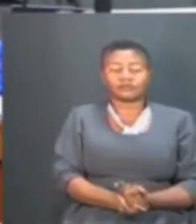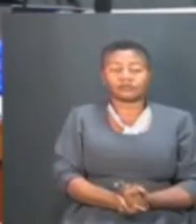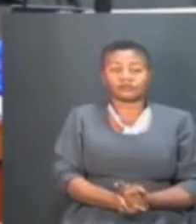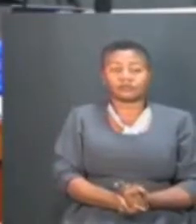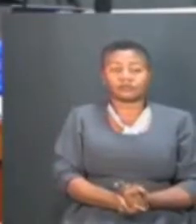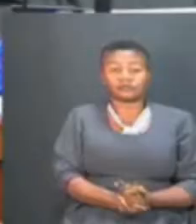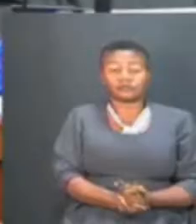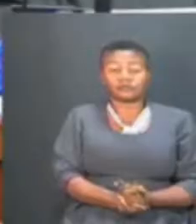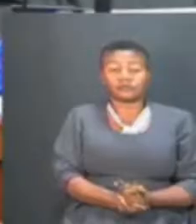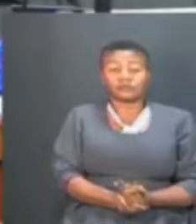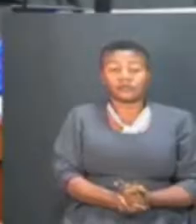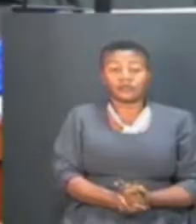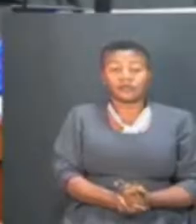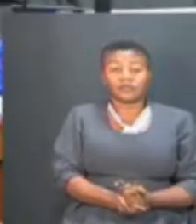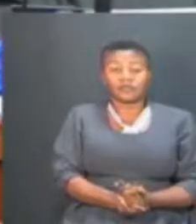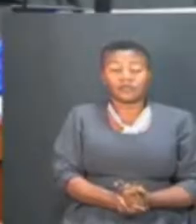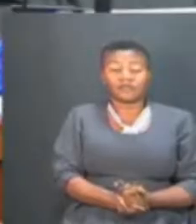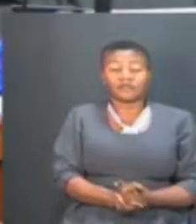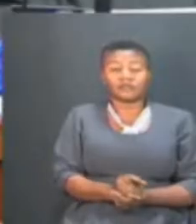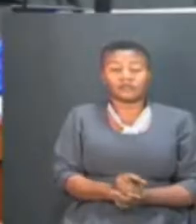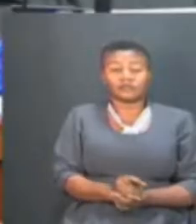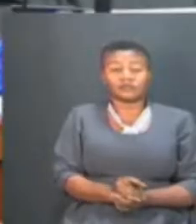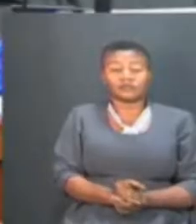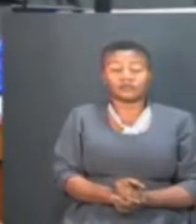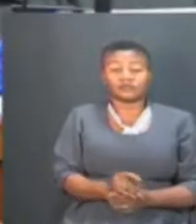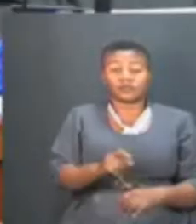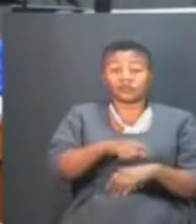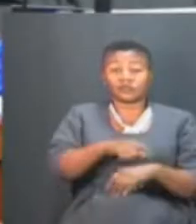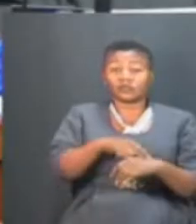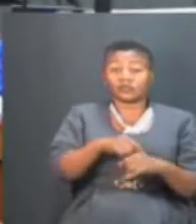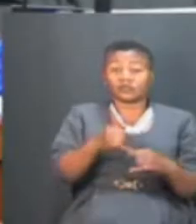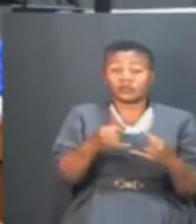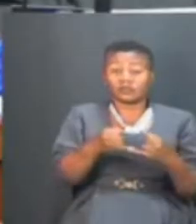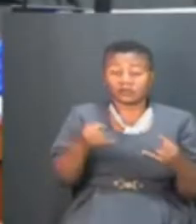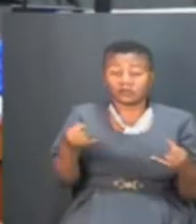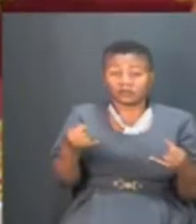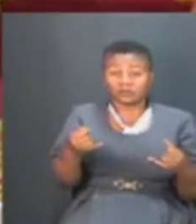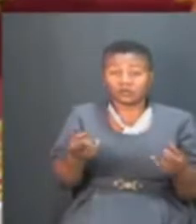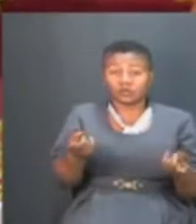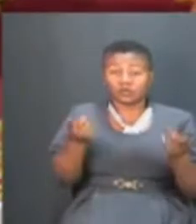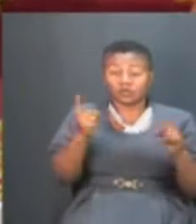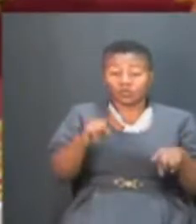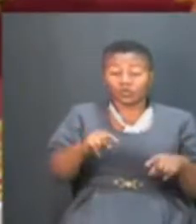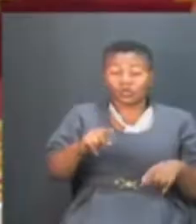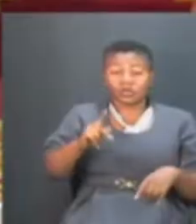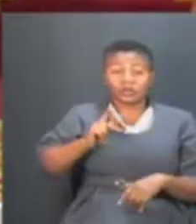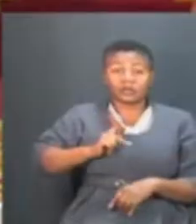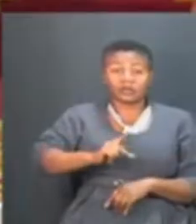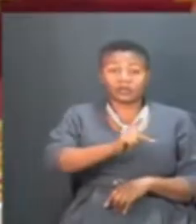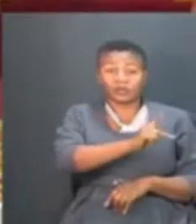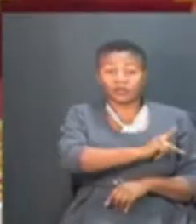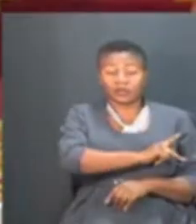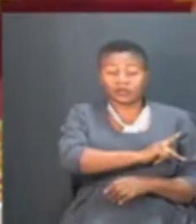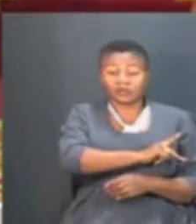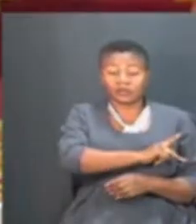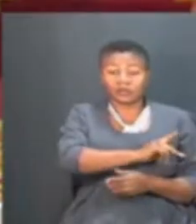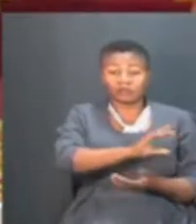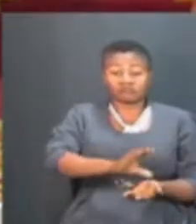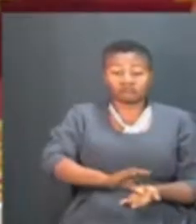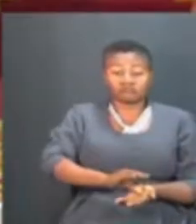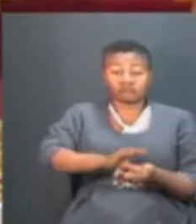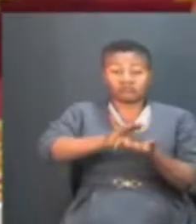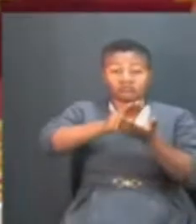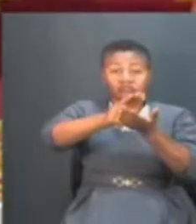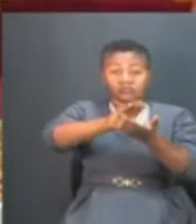Minister, last supplementary. Yes. The timelines will be when Parliament allocates enough resources to cover the cost